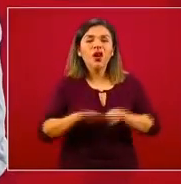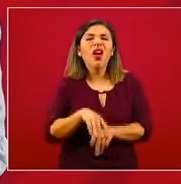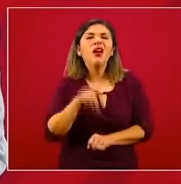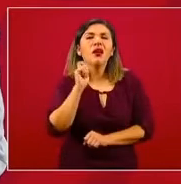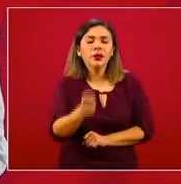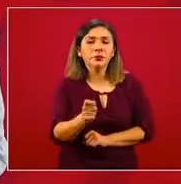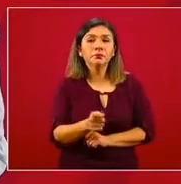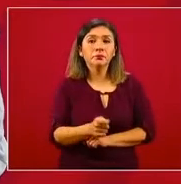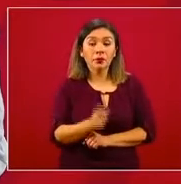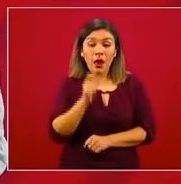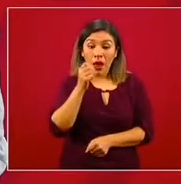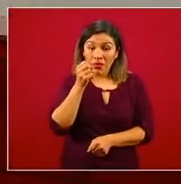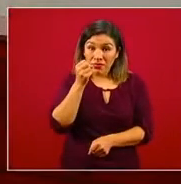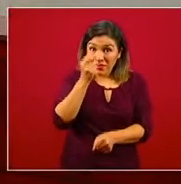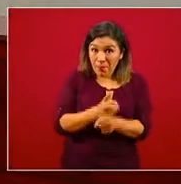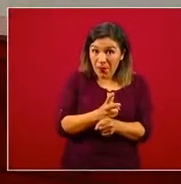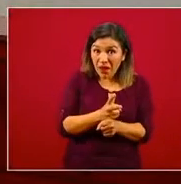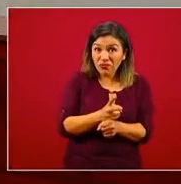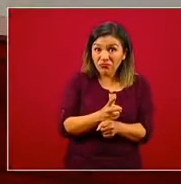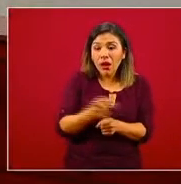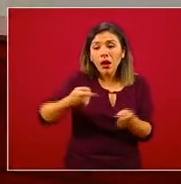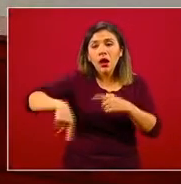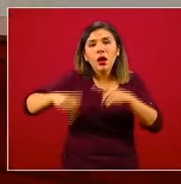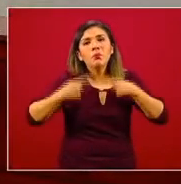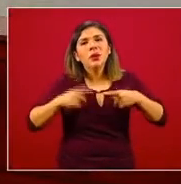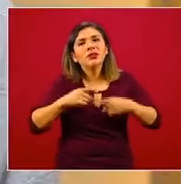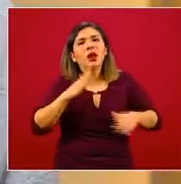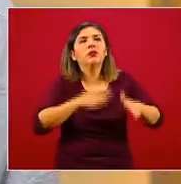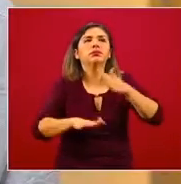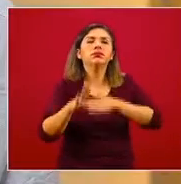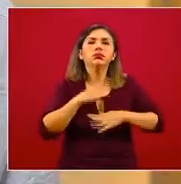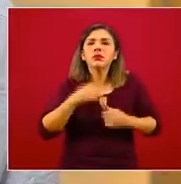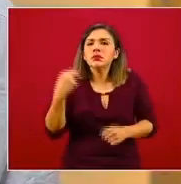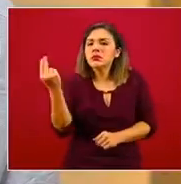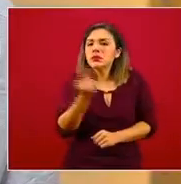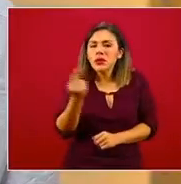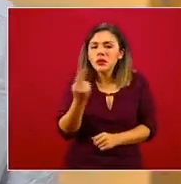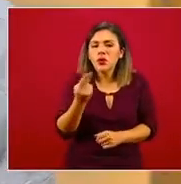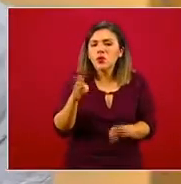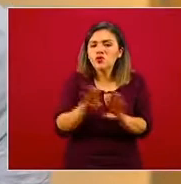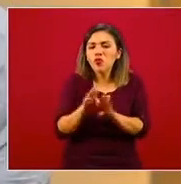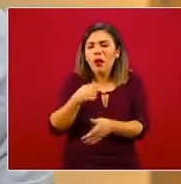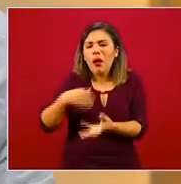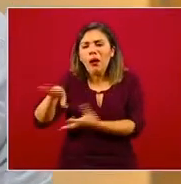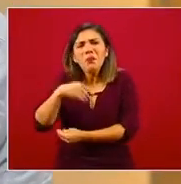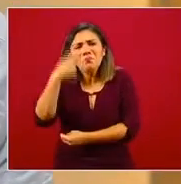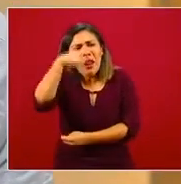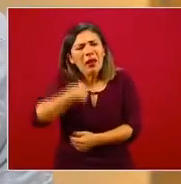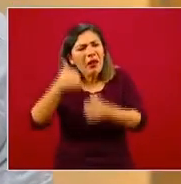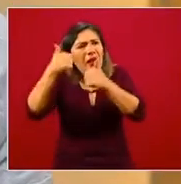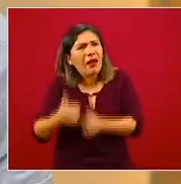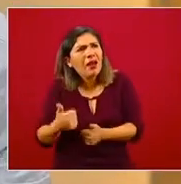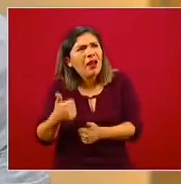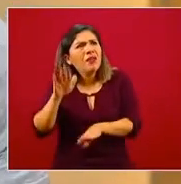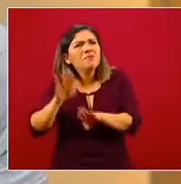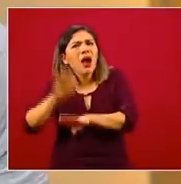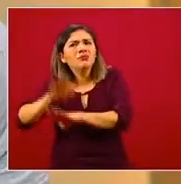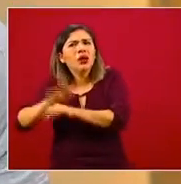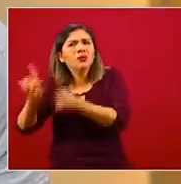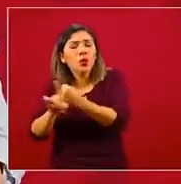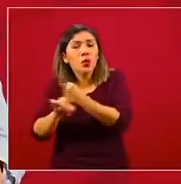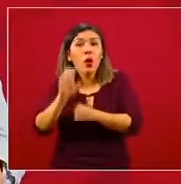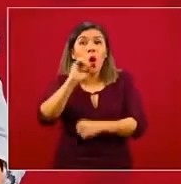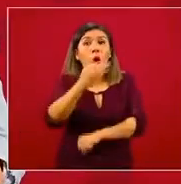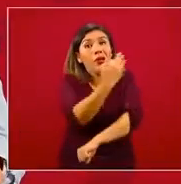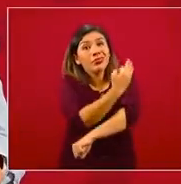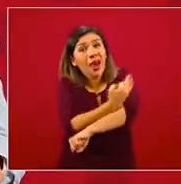cases. So the crux of things is, if it is too early, we're going to exhaust the population